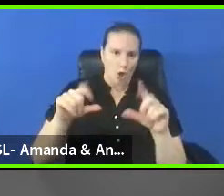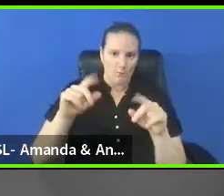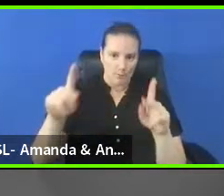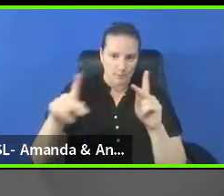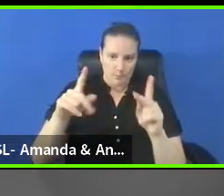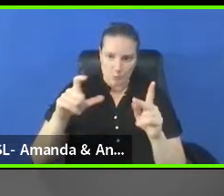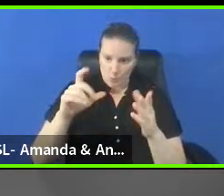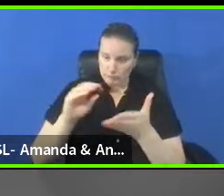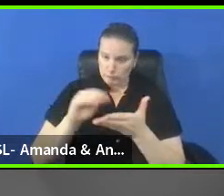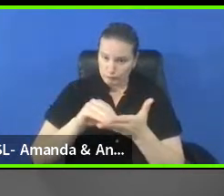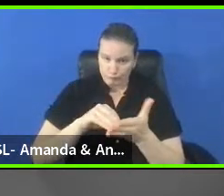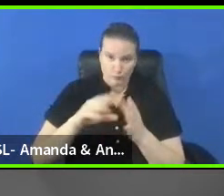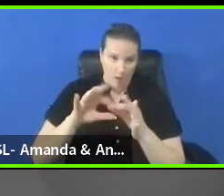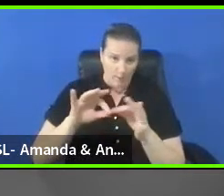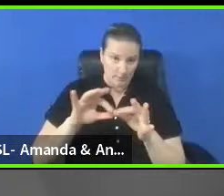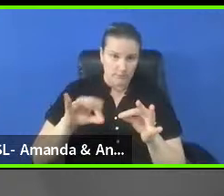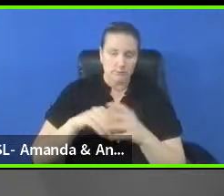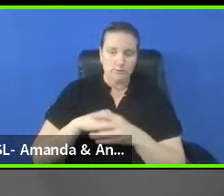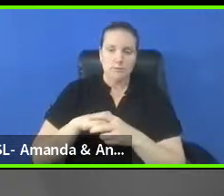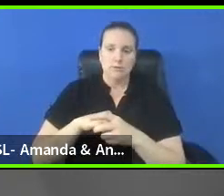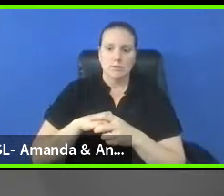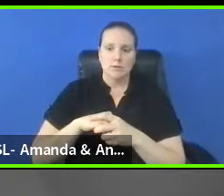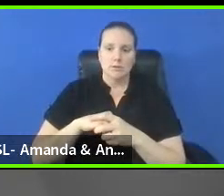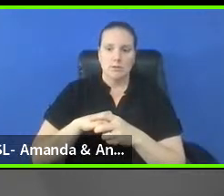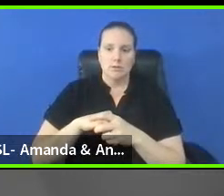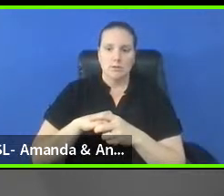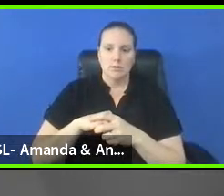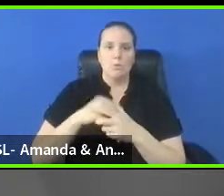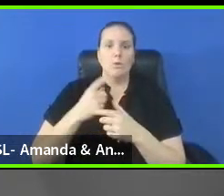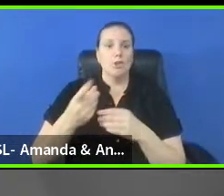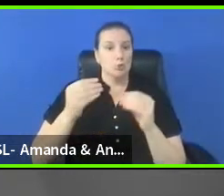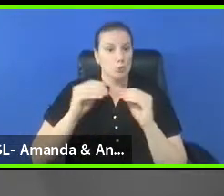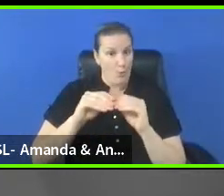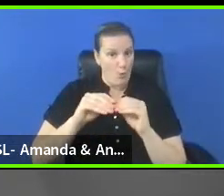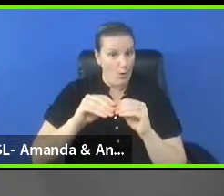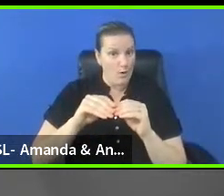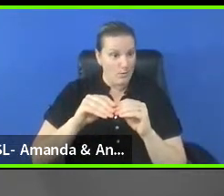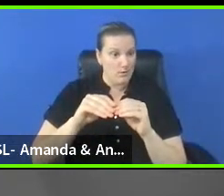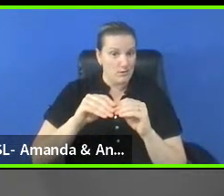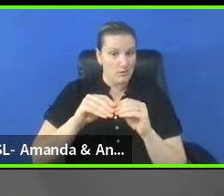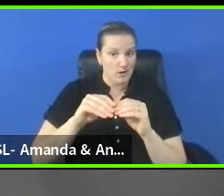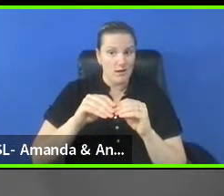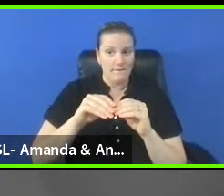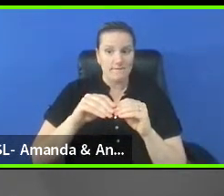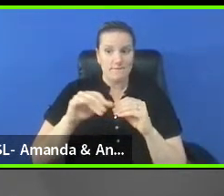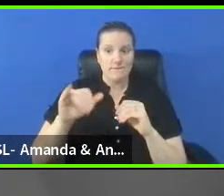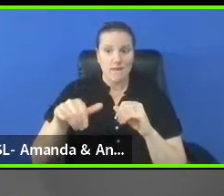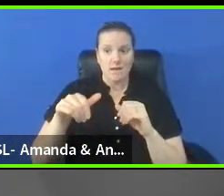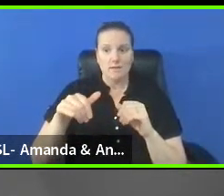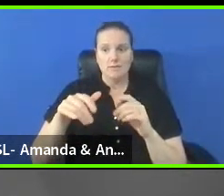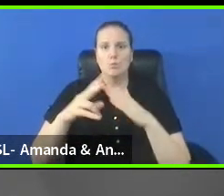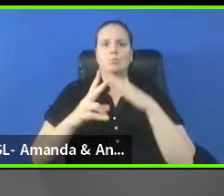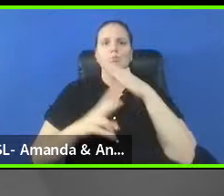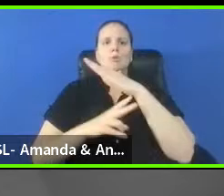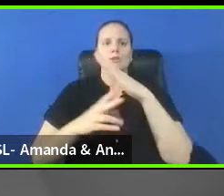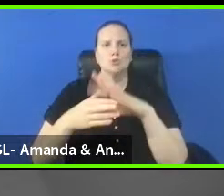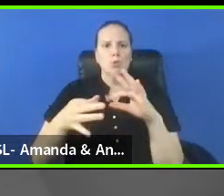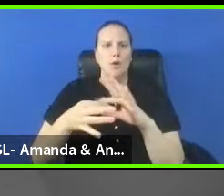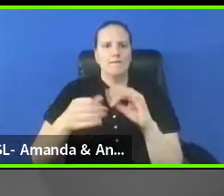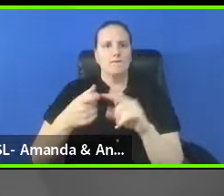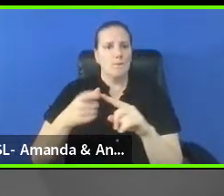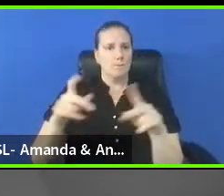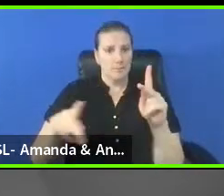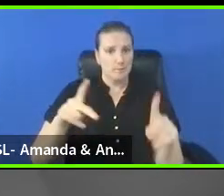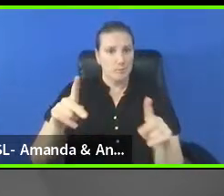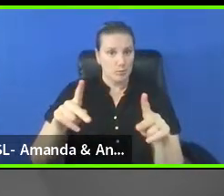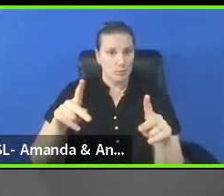just write comments. We have been doing a bit more of the getting bridge stories from individuals.